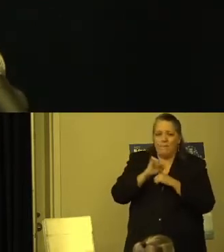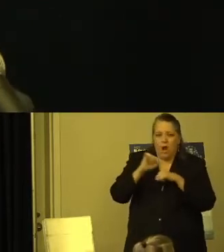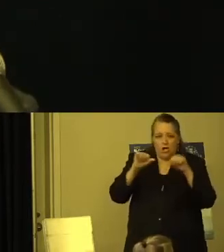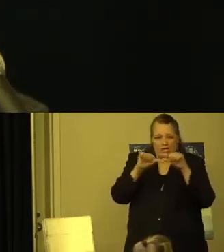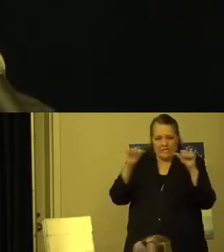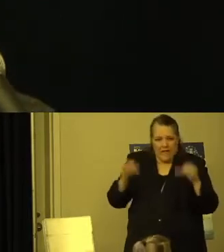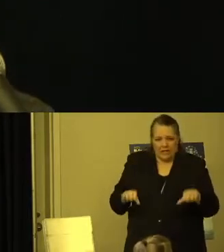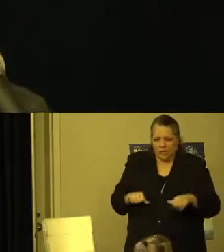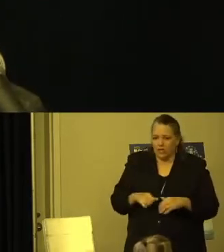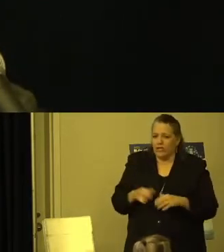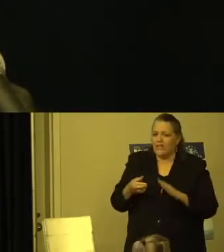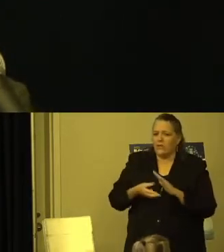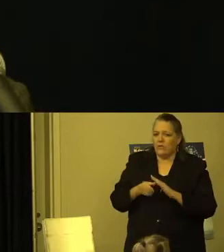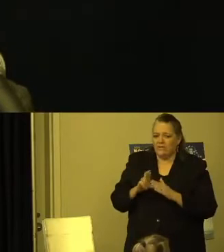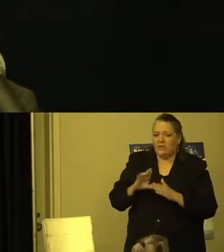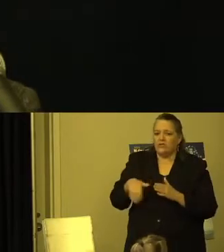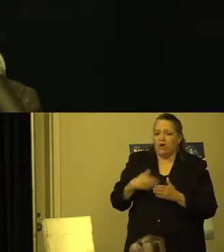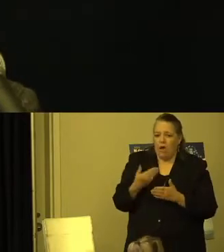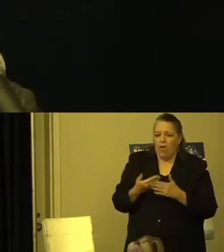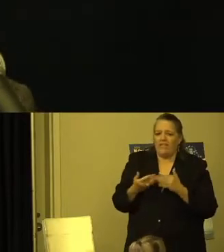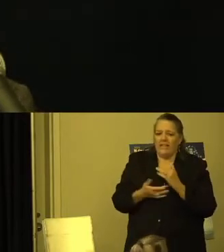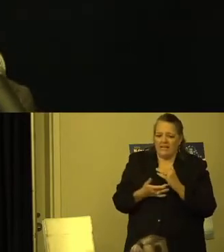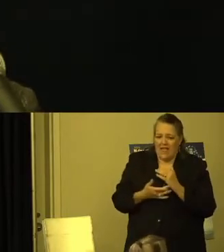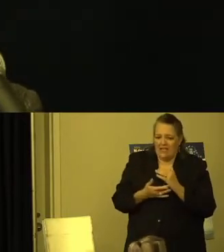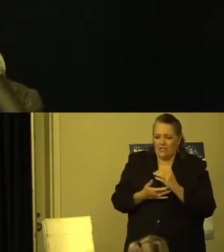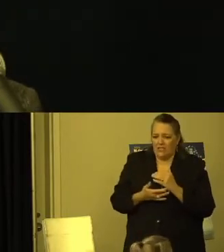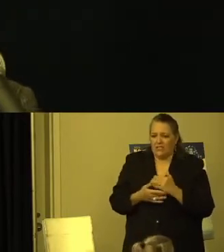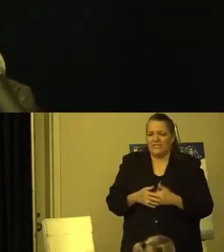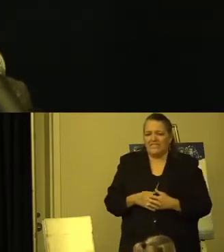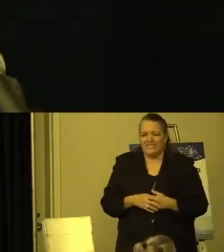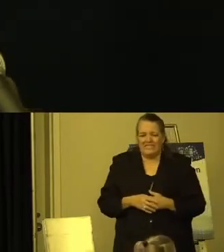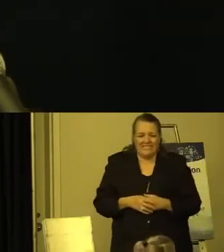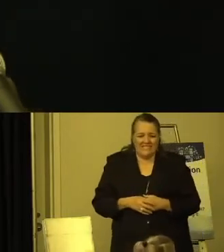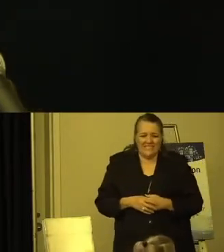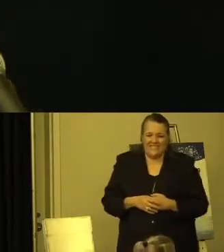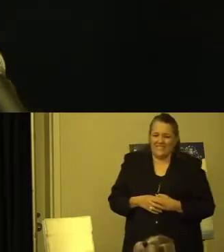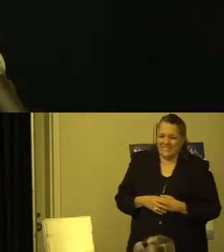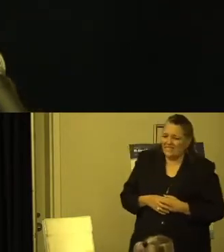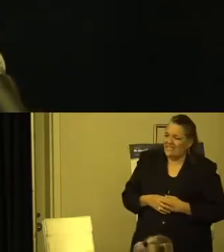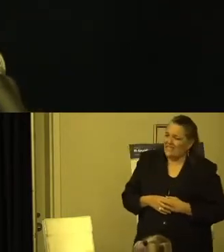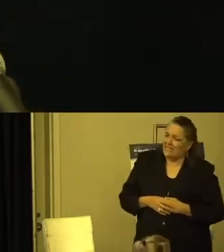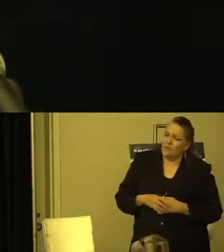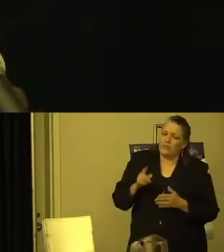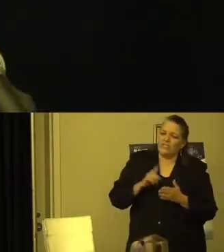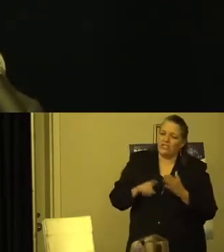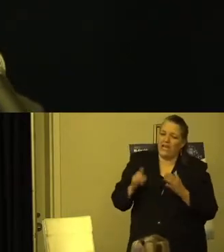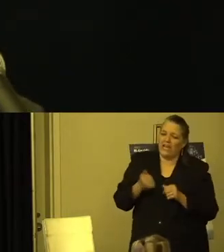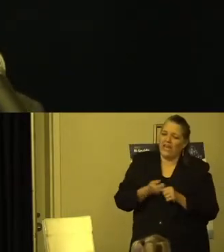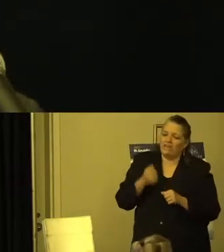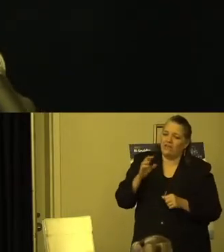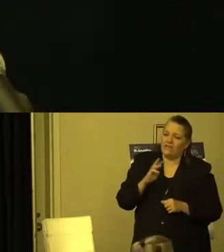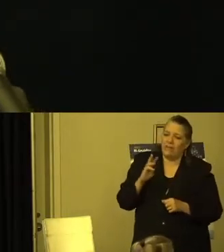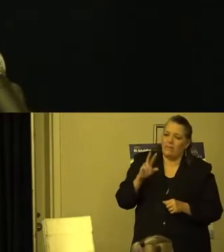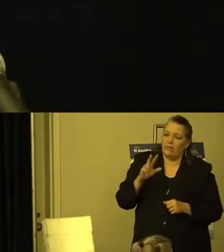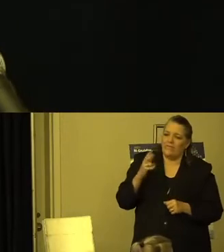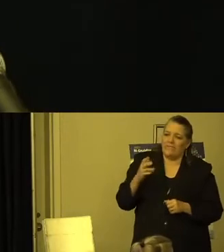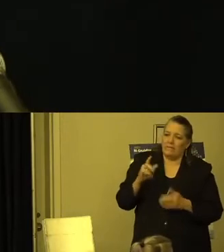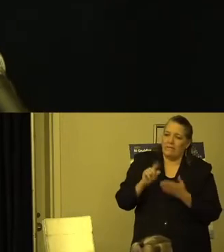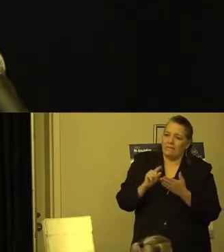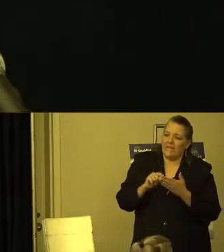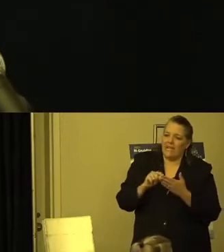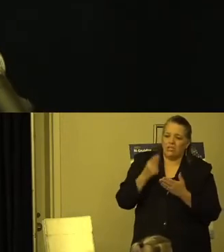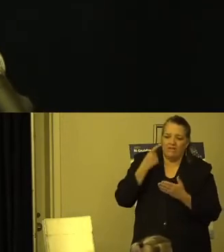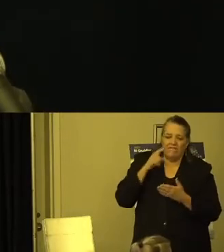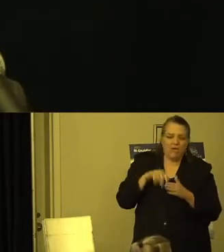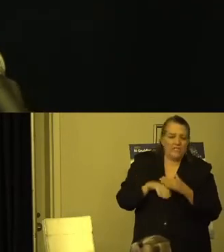which reviews all these technologies that Judy was talking about. We check every W3C publication for